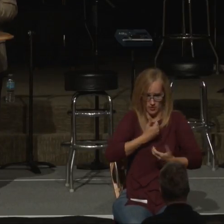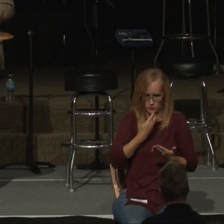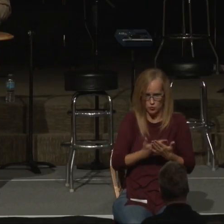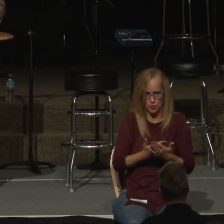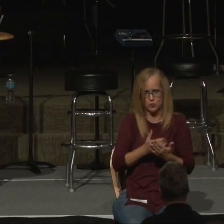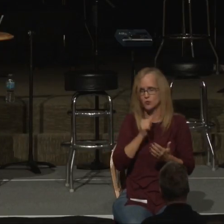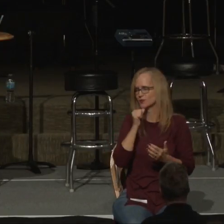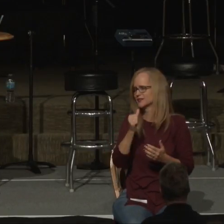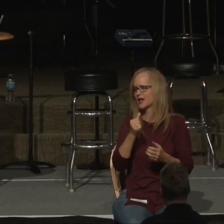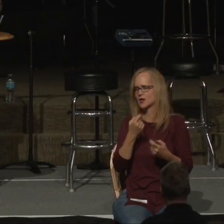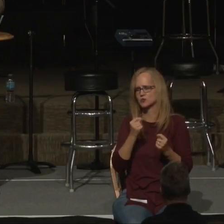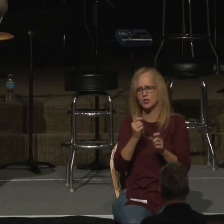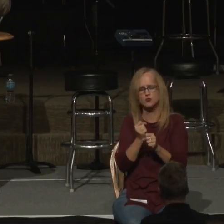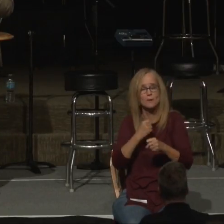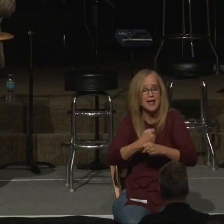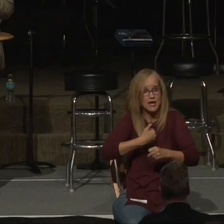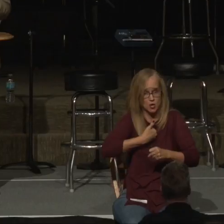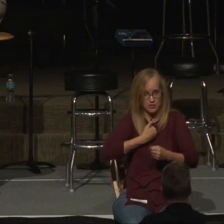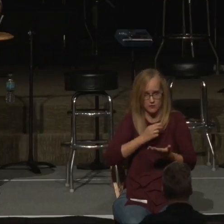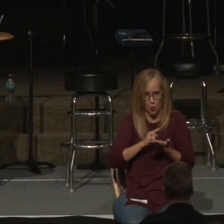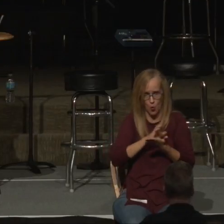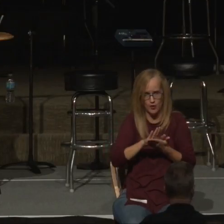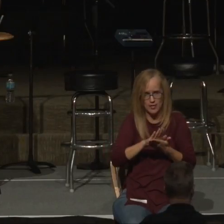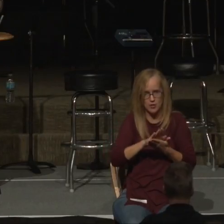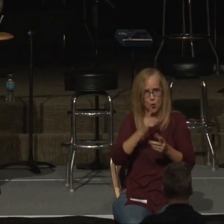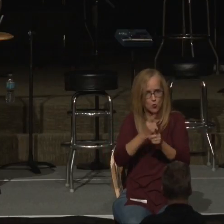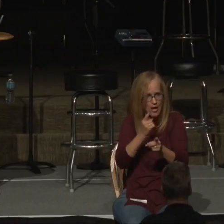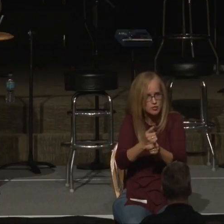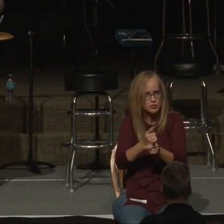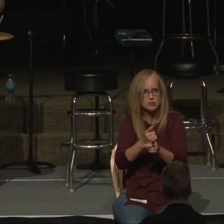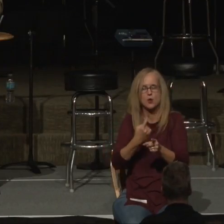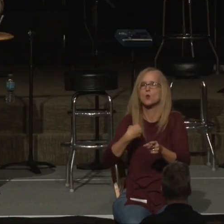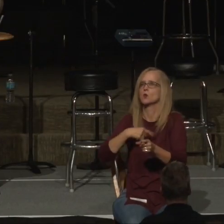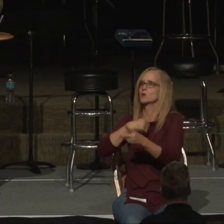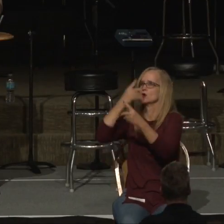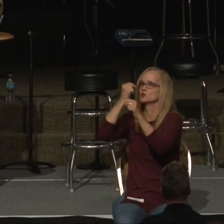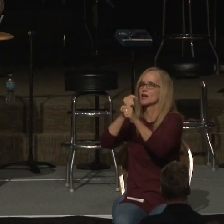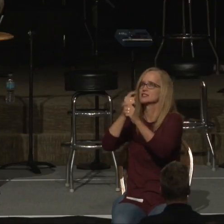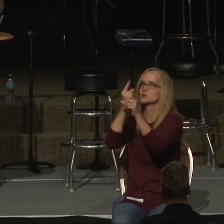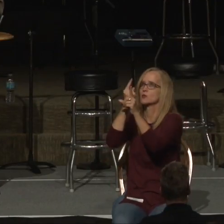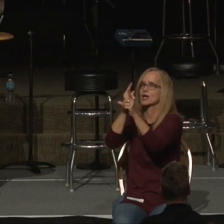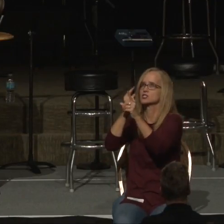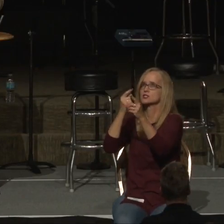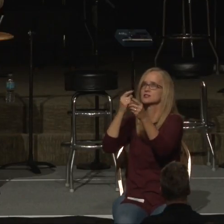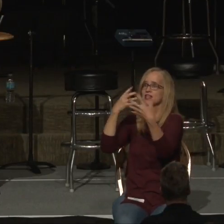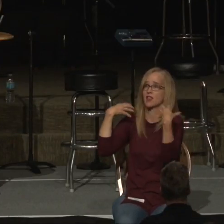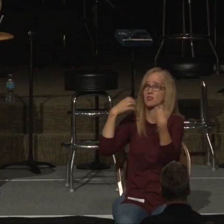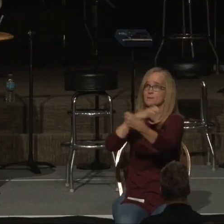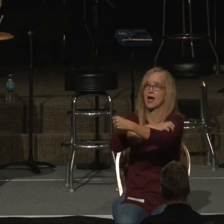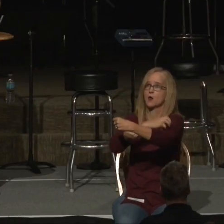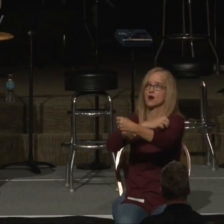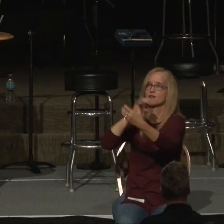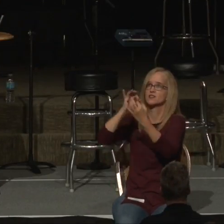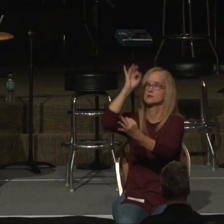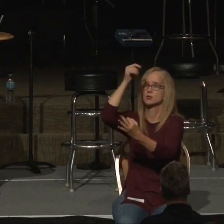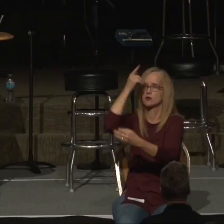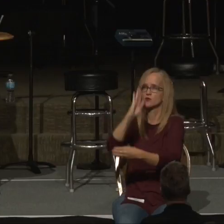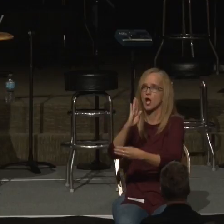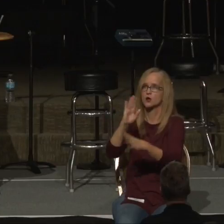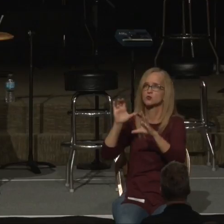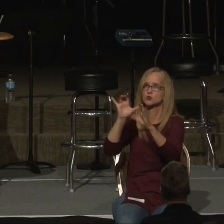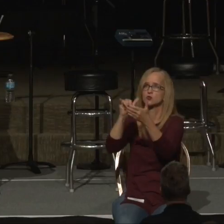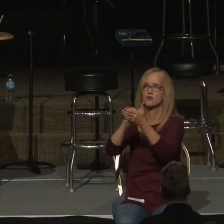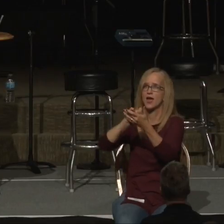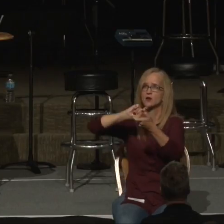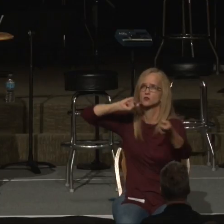not try to make ourselves holy. We will not try to make ourselves righteous. Instead, we will trust in the righteousness of Jesus and the power of the Spirit of God to do